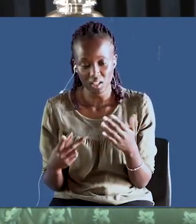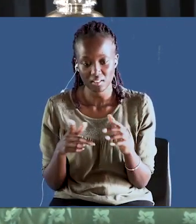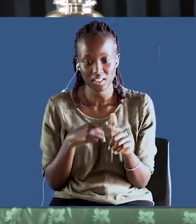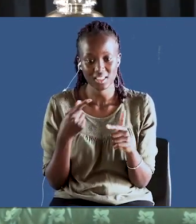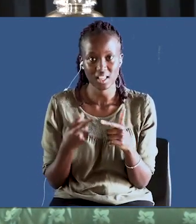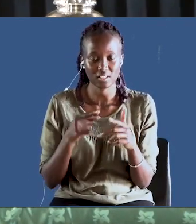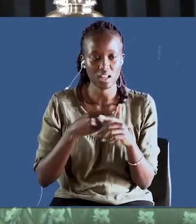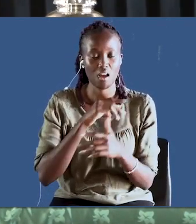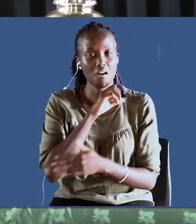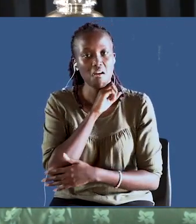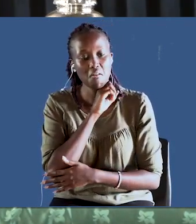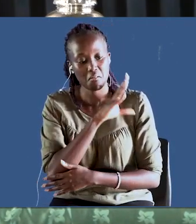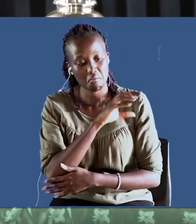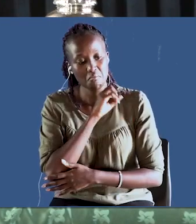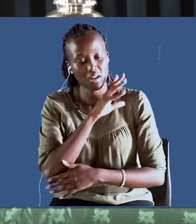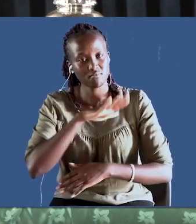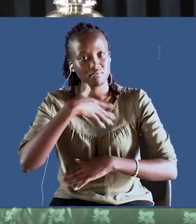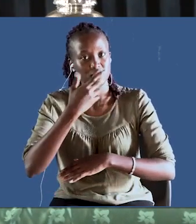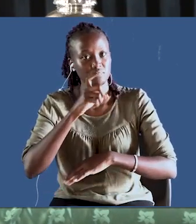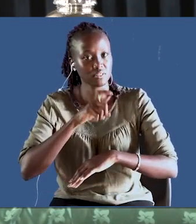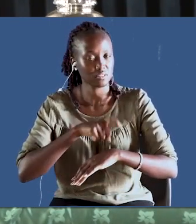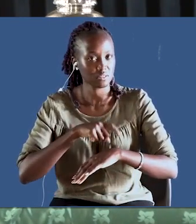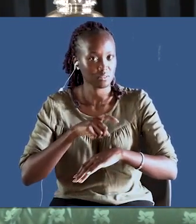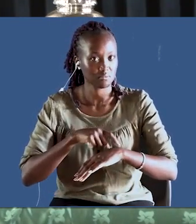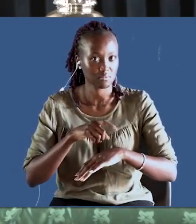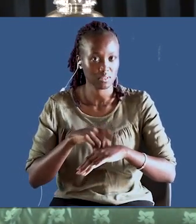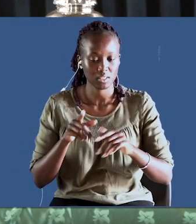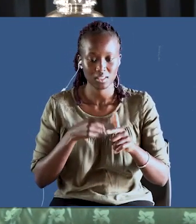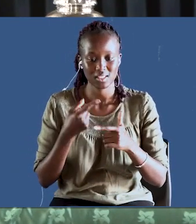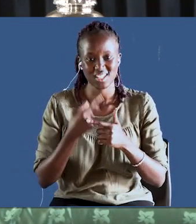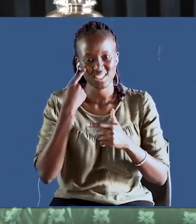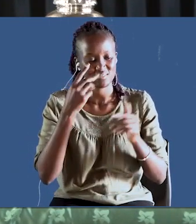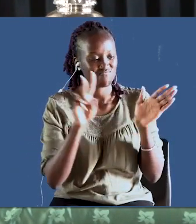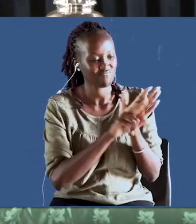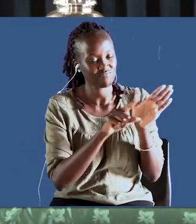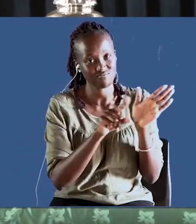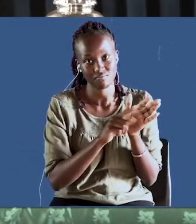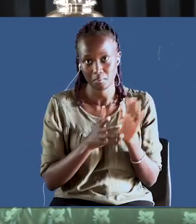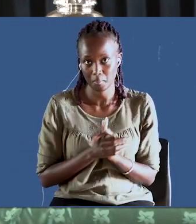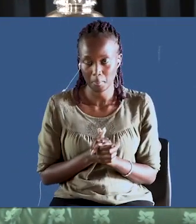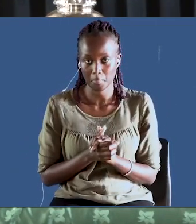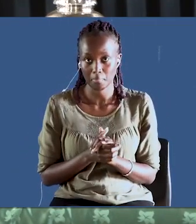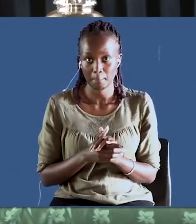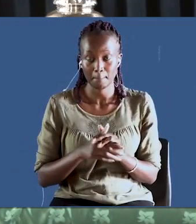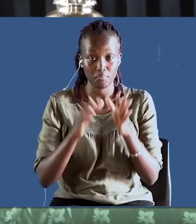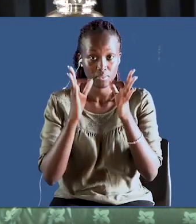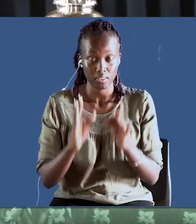up complaining every time and only see negative things. If you're a